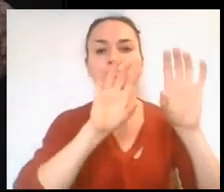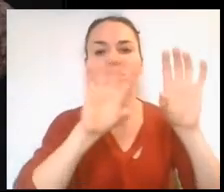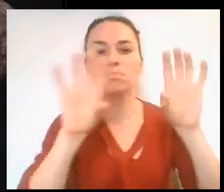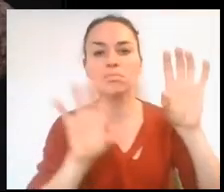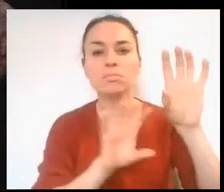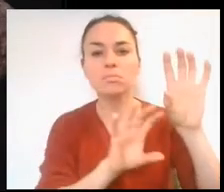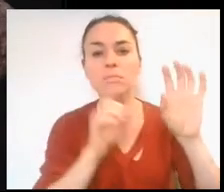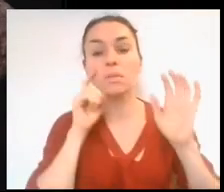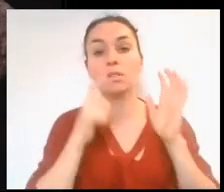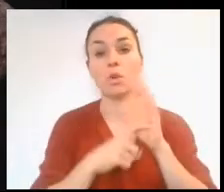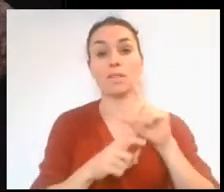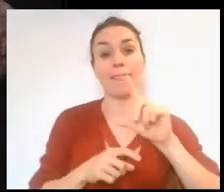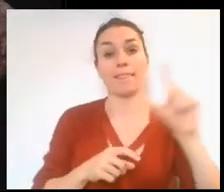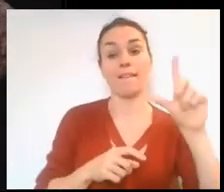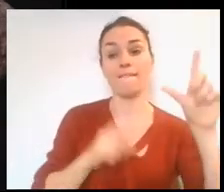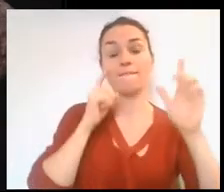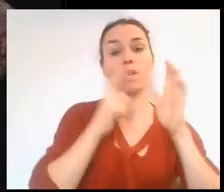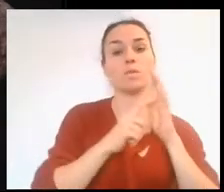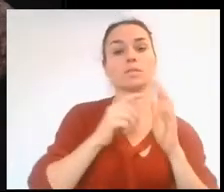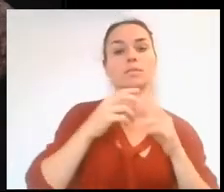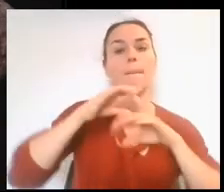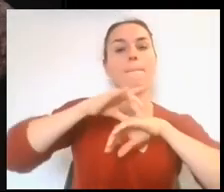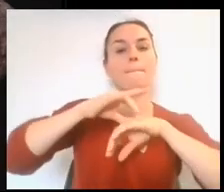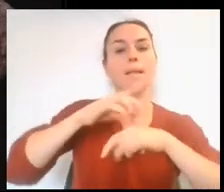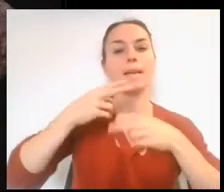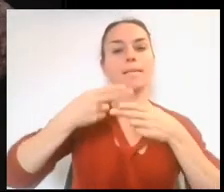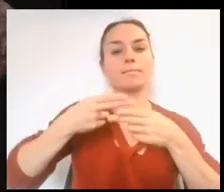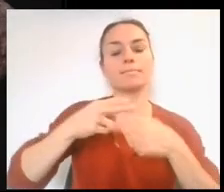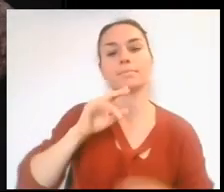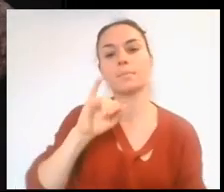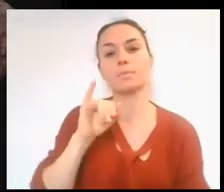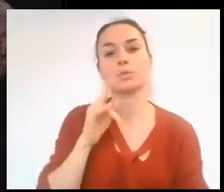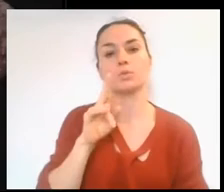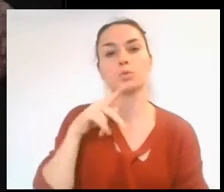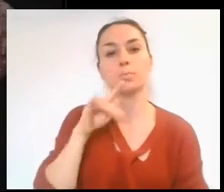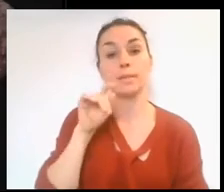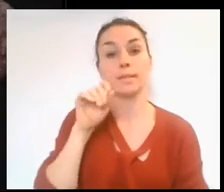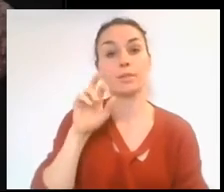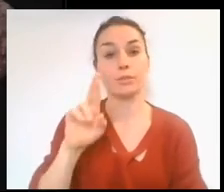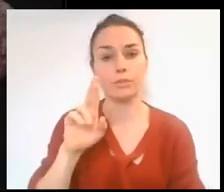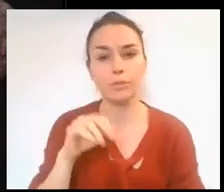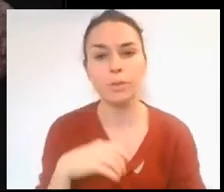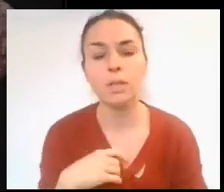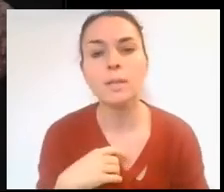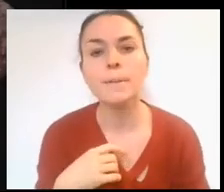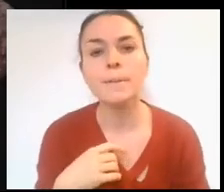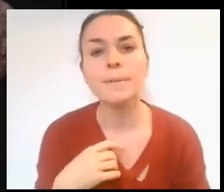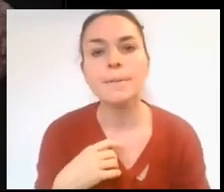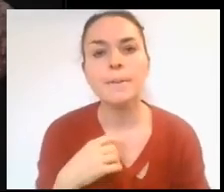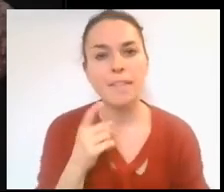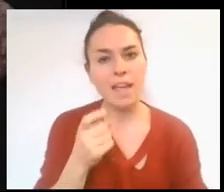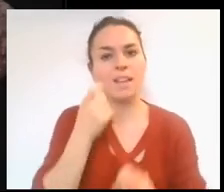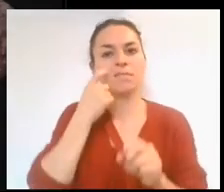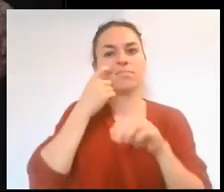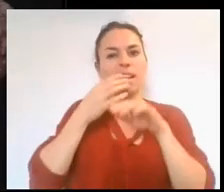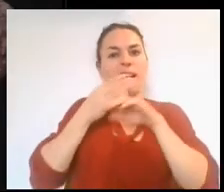planet Jupiter, which gravitationally attracted a comet. This is shortly after the first servicing